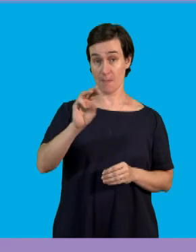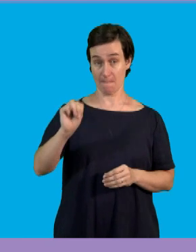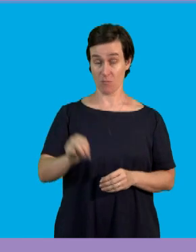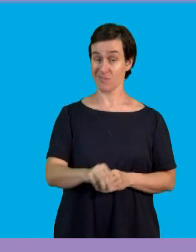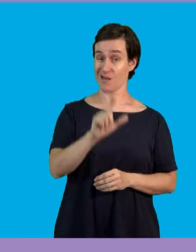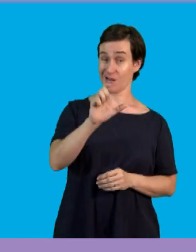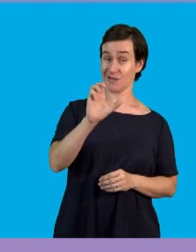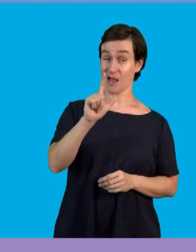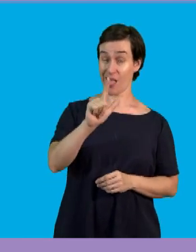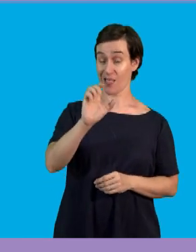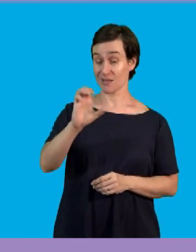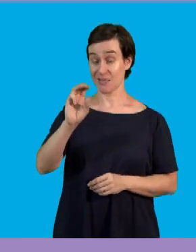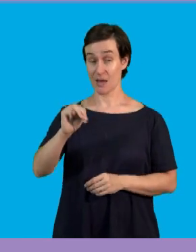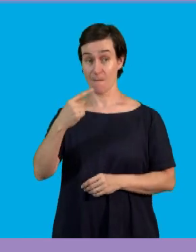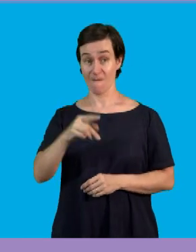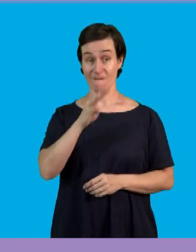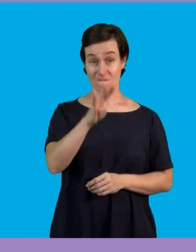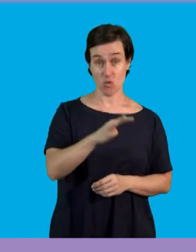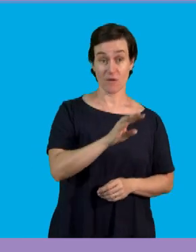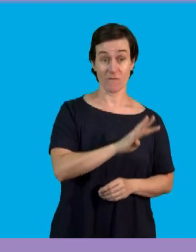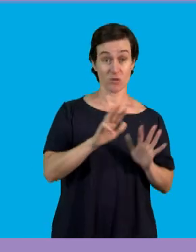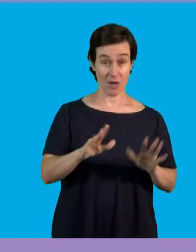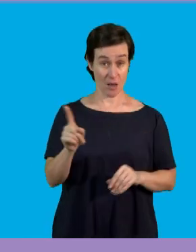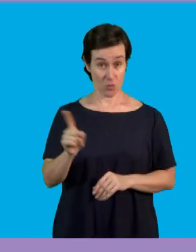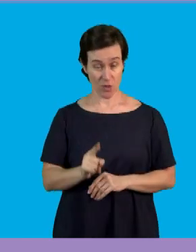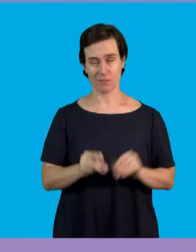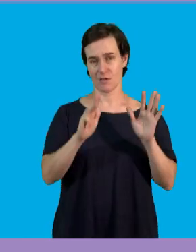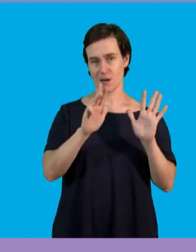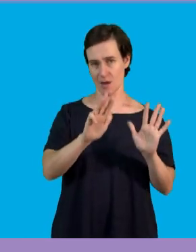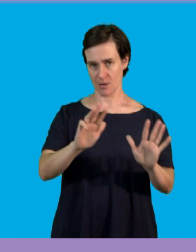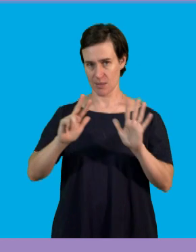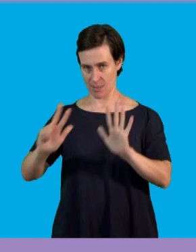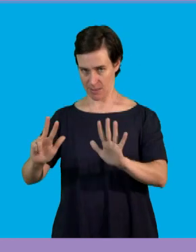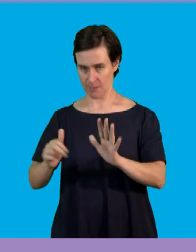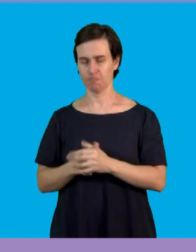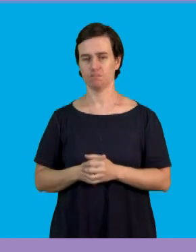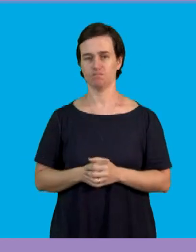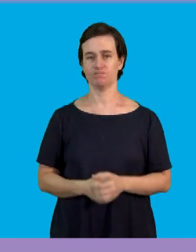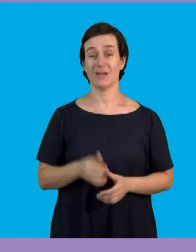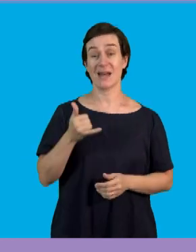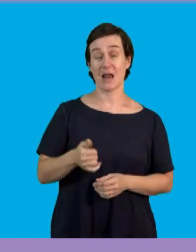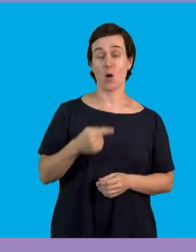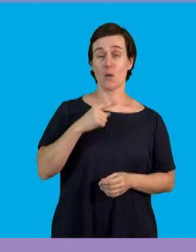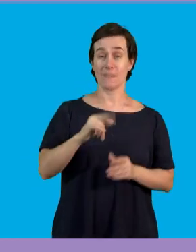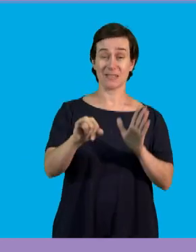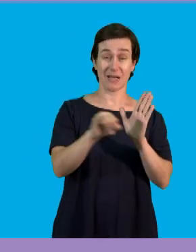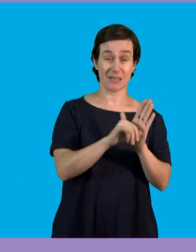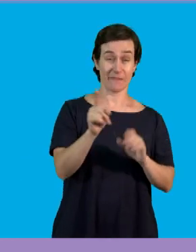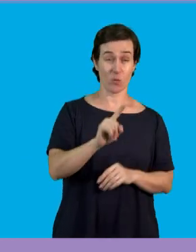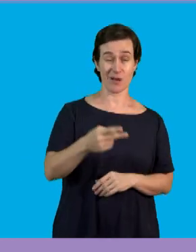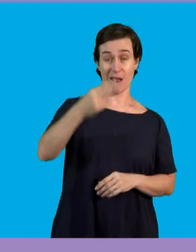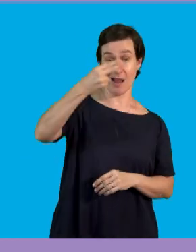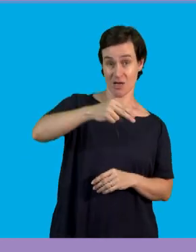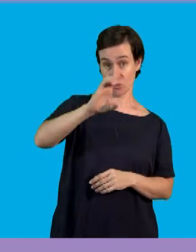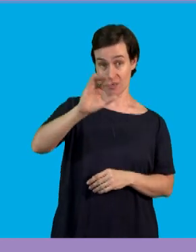14 and 49 is 98. Let's move on to finding the highest common